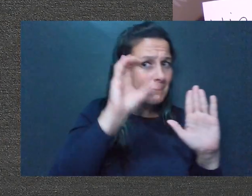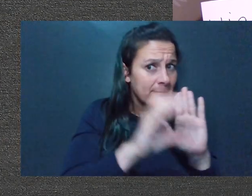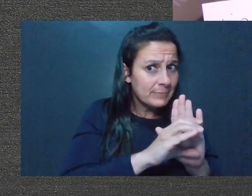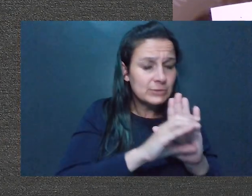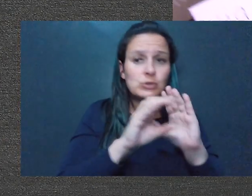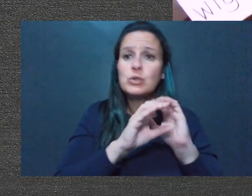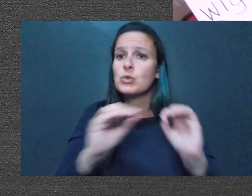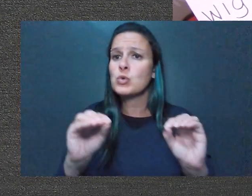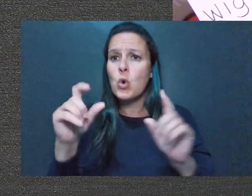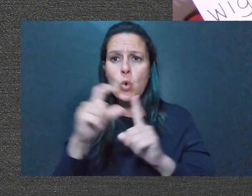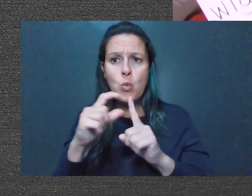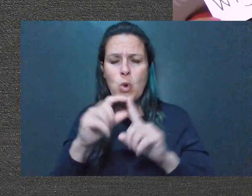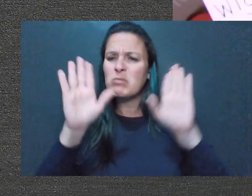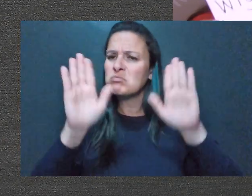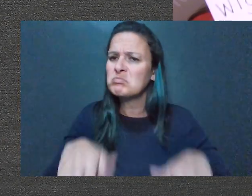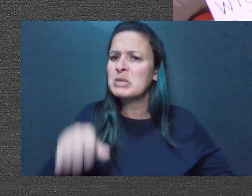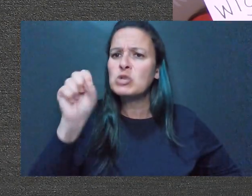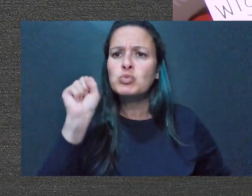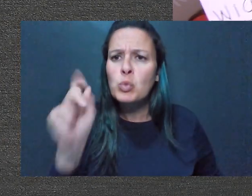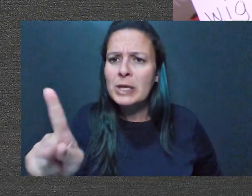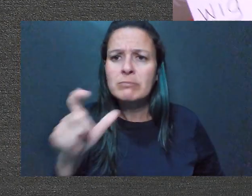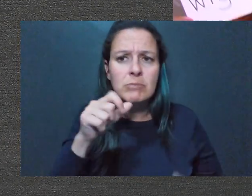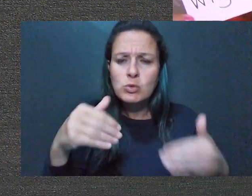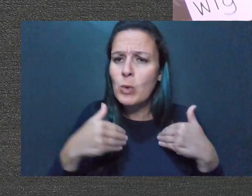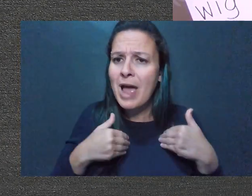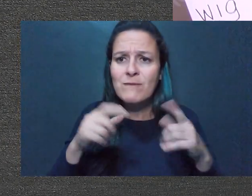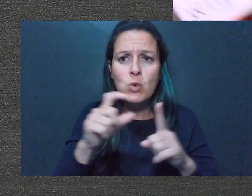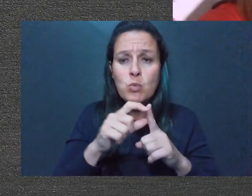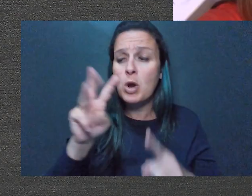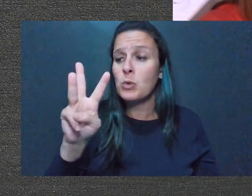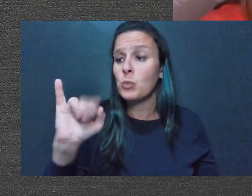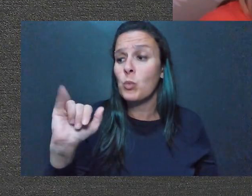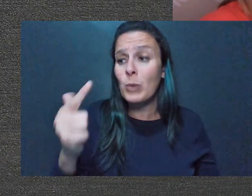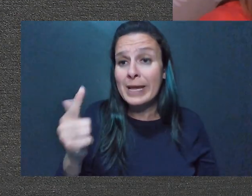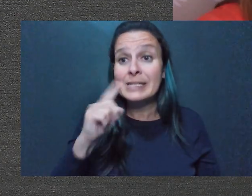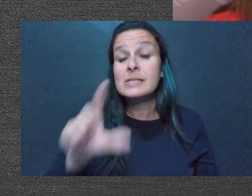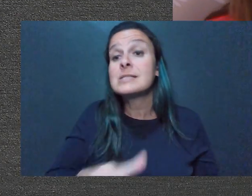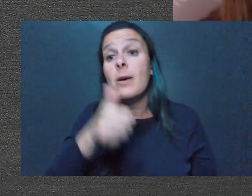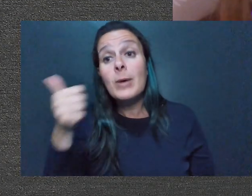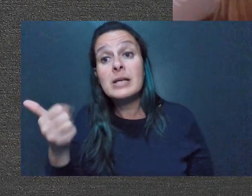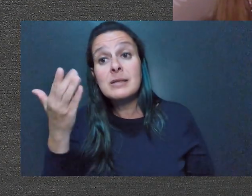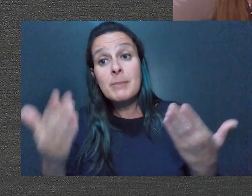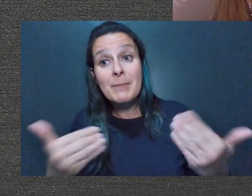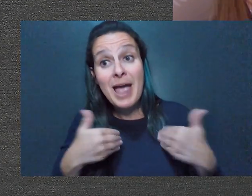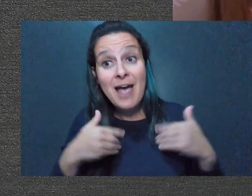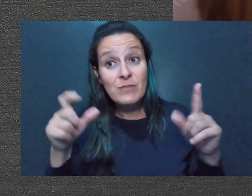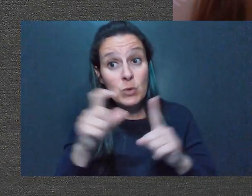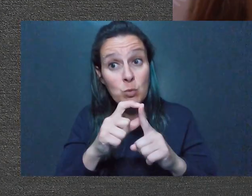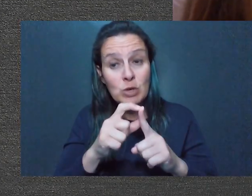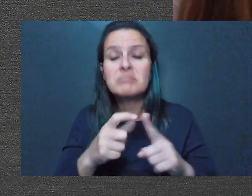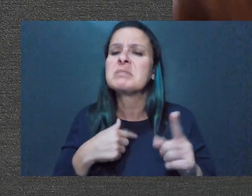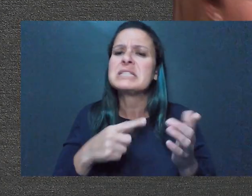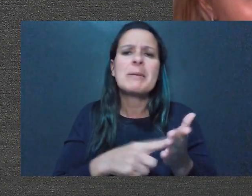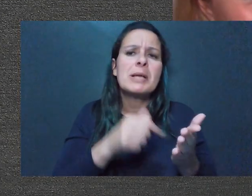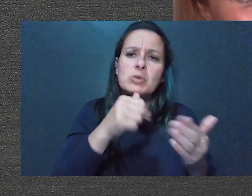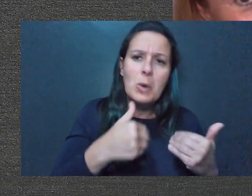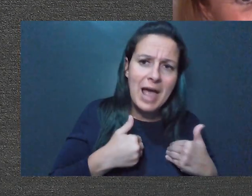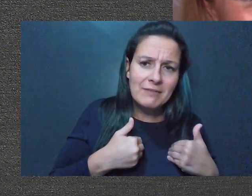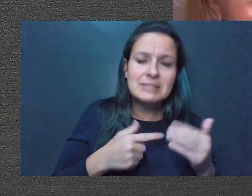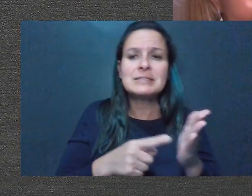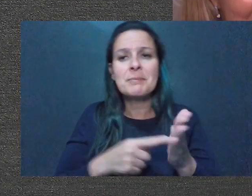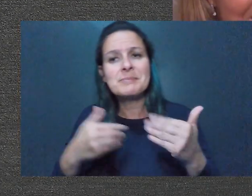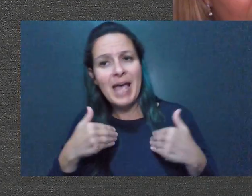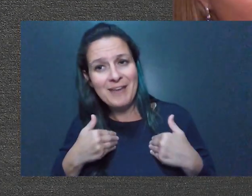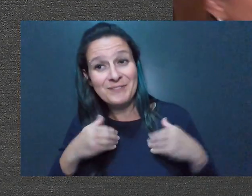the word. It's okay, we don't have this word, but somebody else might have the word, but that's okay. We don't cover it every time. Let's try